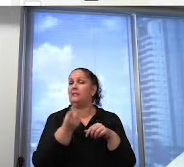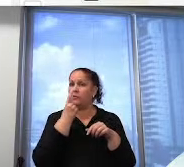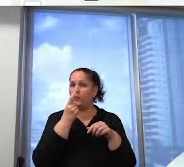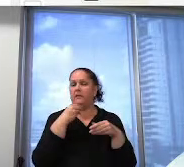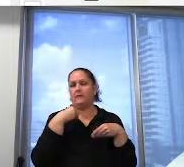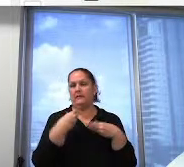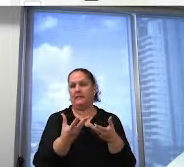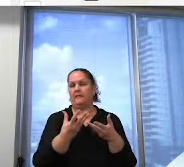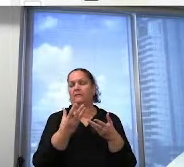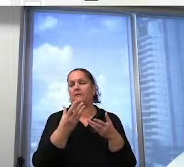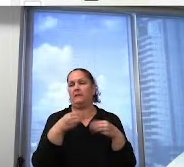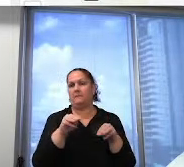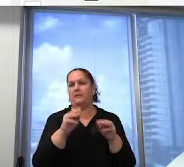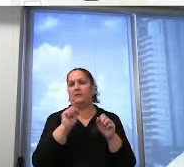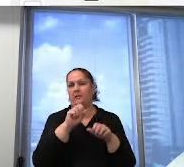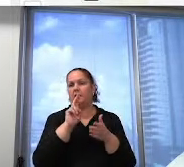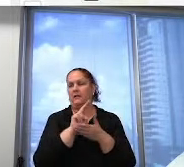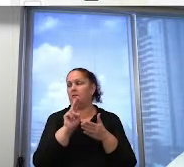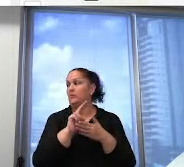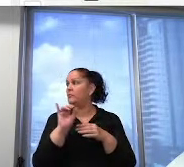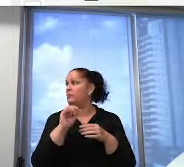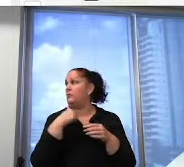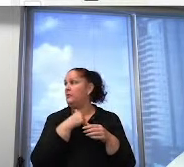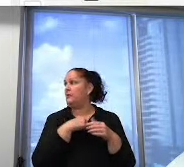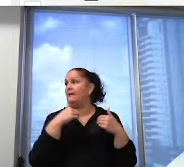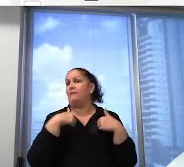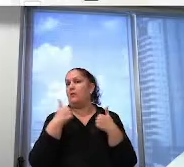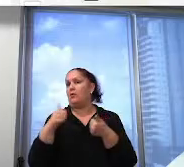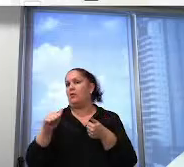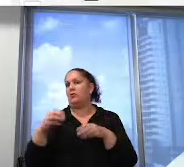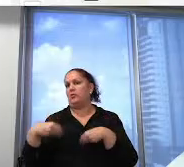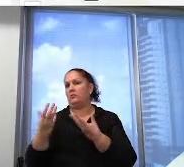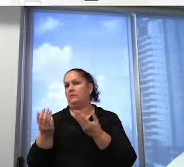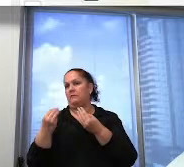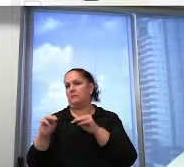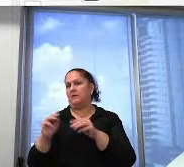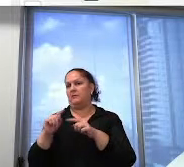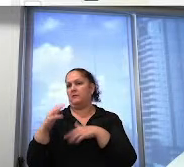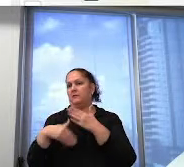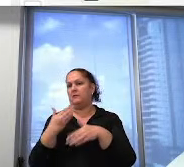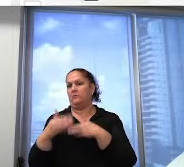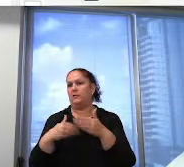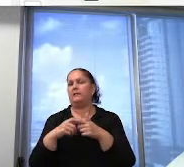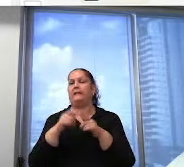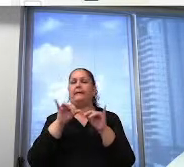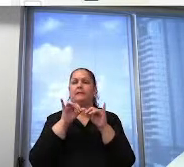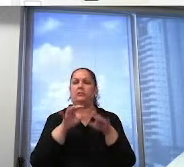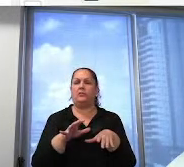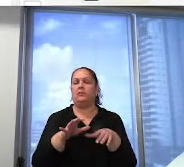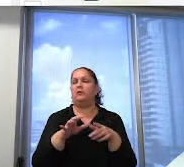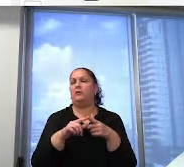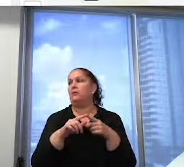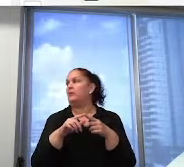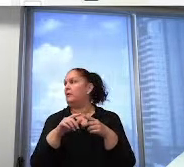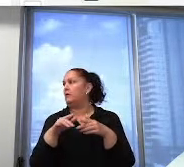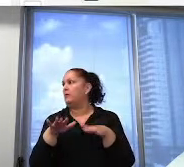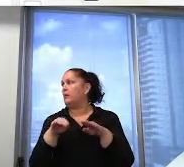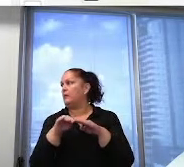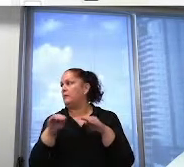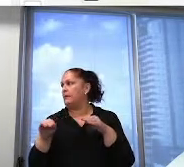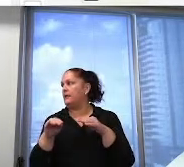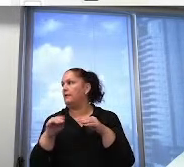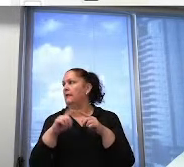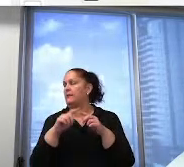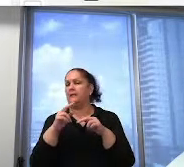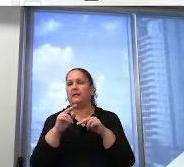that's one of the delivery methods that could be employed, but we also have other delivery methods on these process, which is engineering, walk for bid,